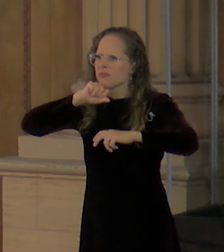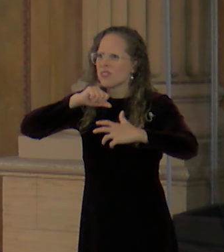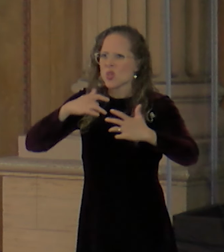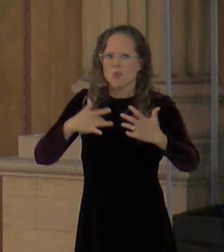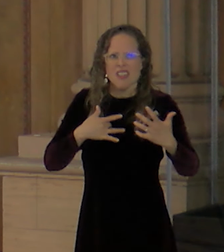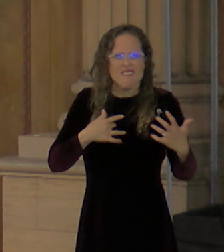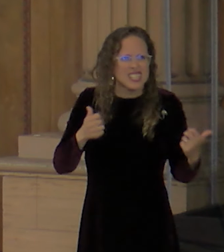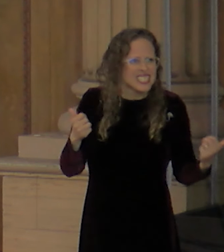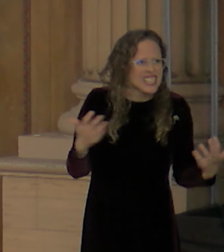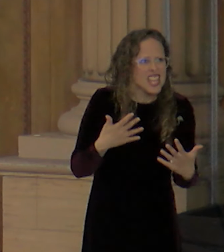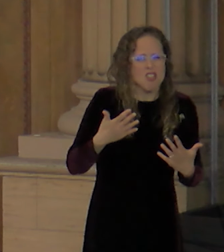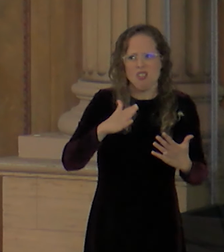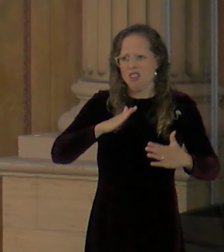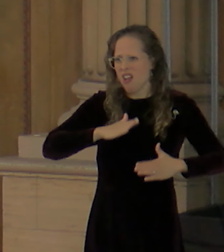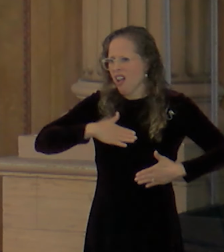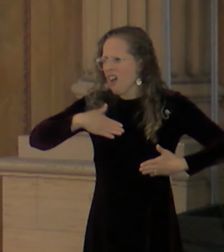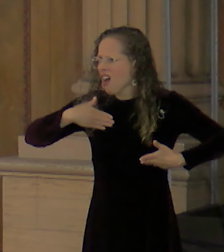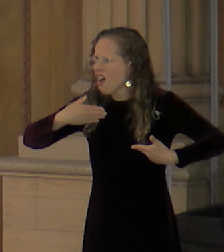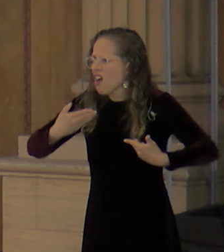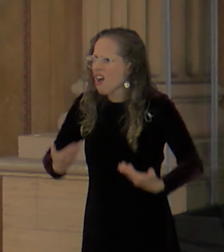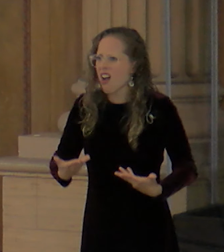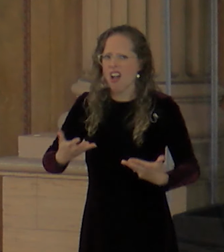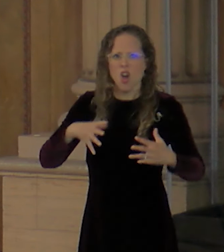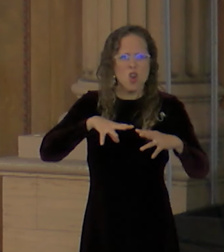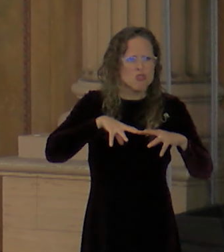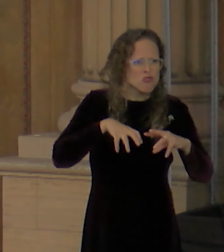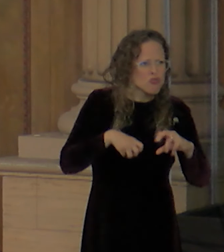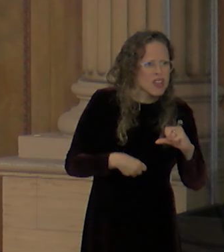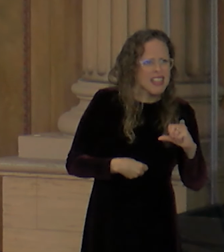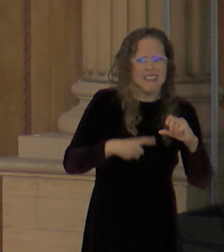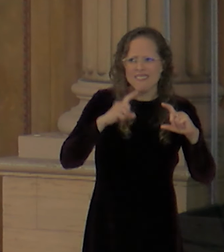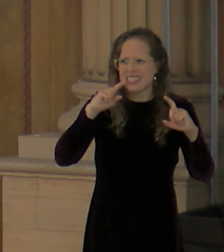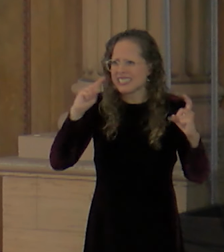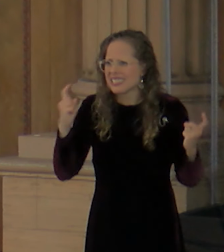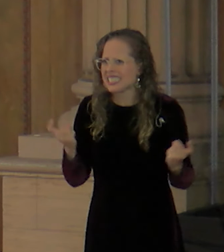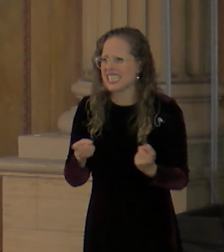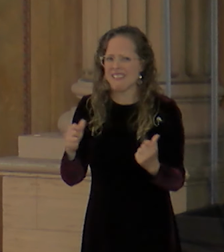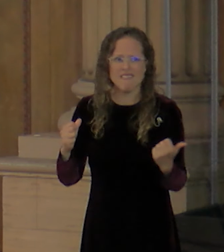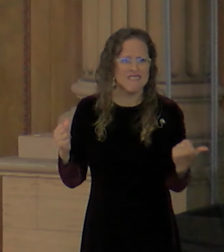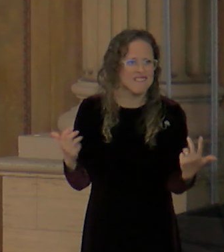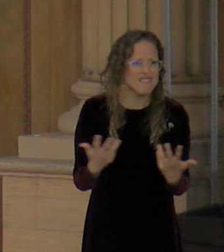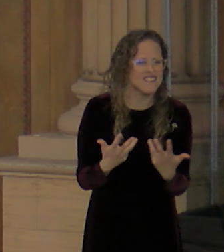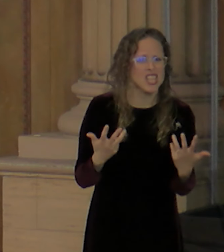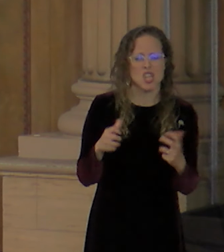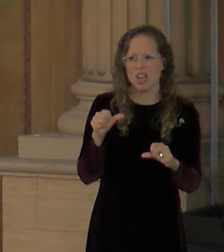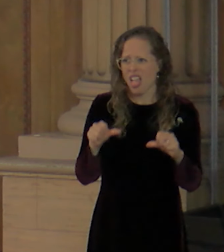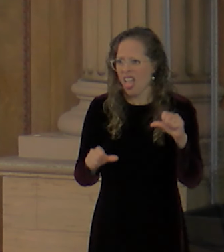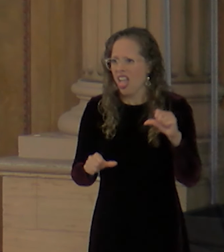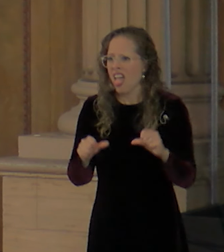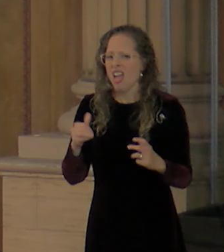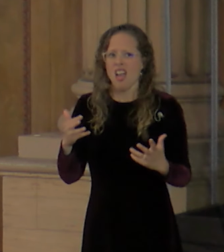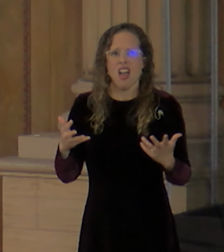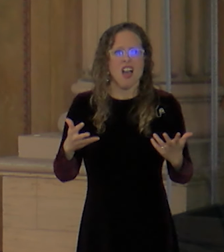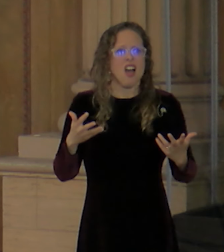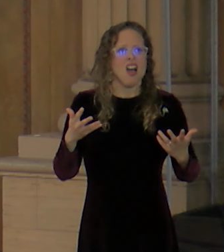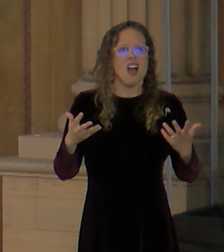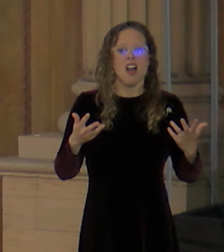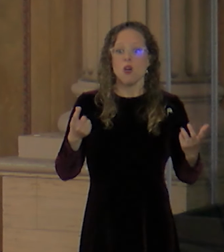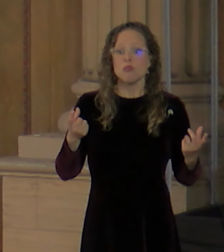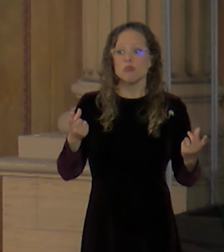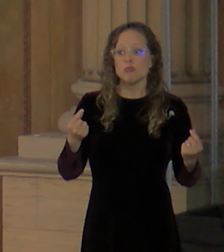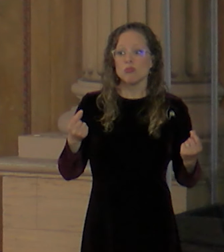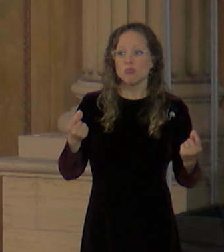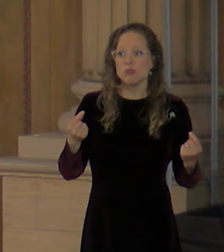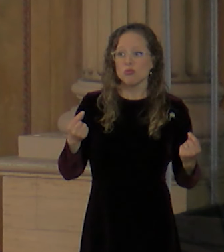We look around, we see evil and loss and grief and sin and fear and uncertainty and sickness. We